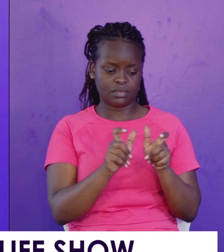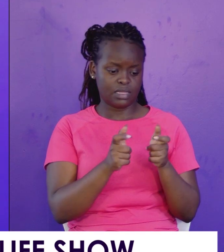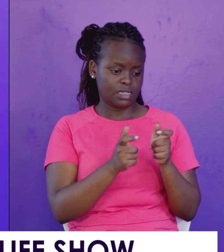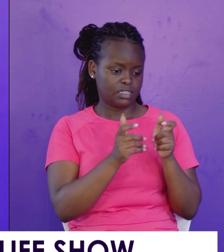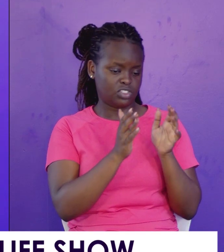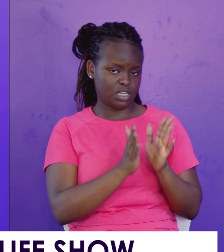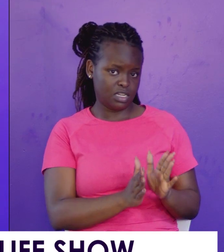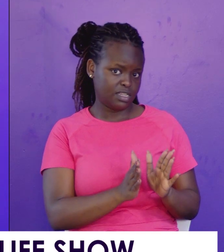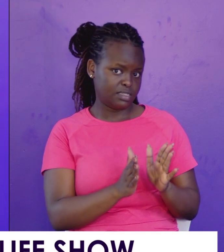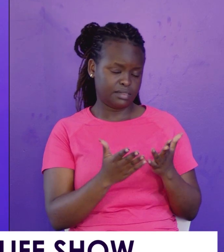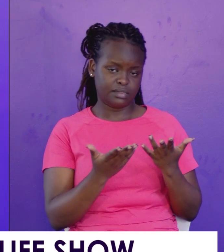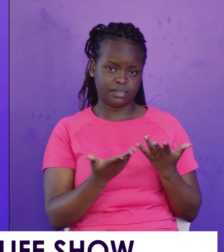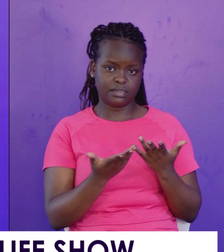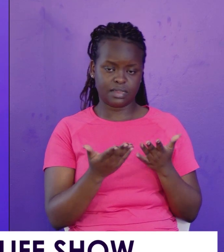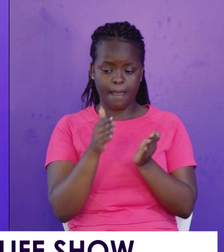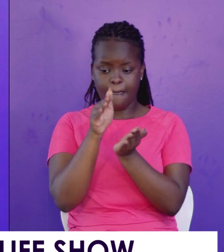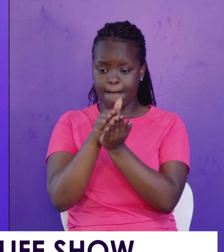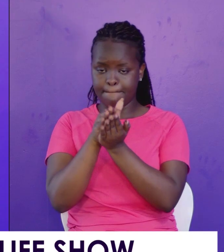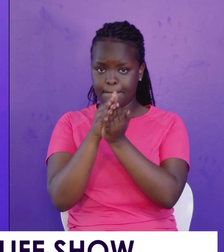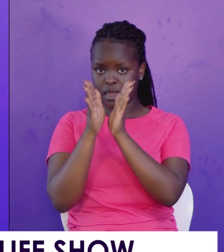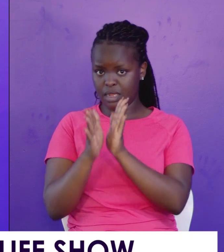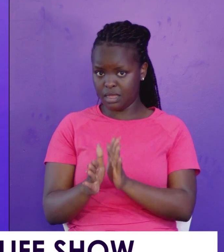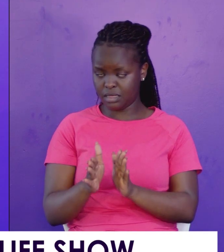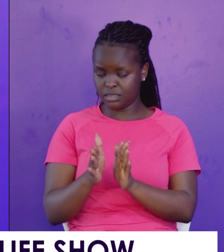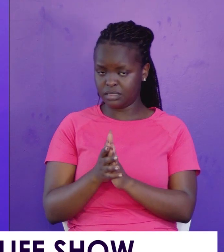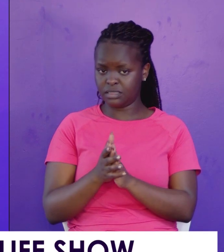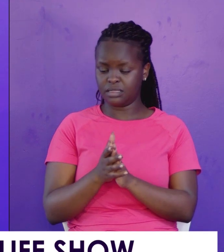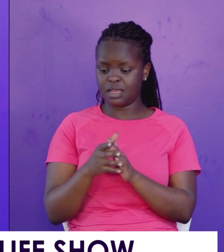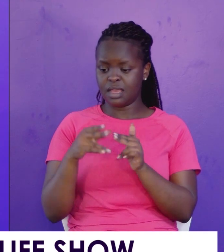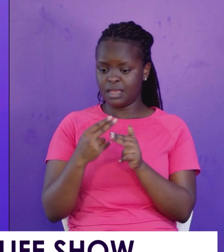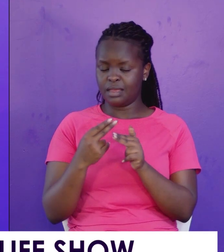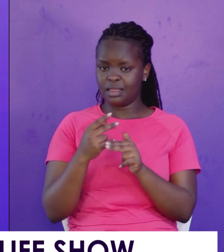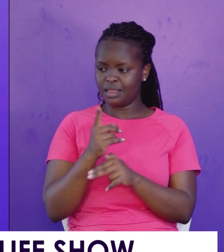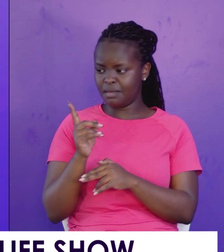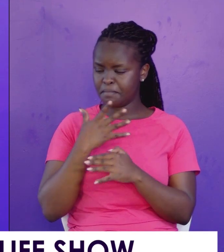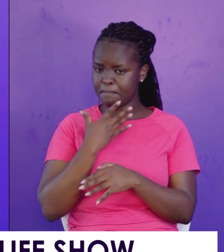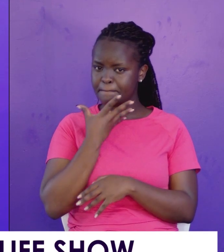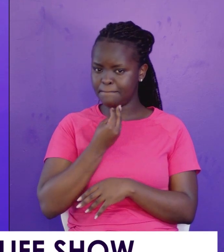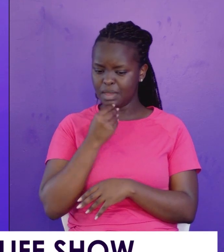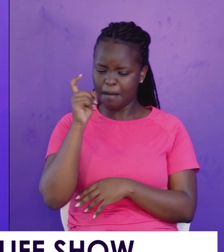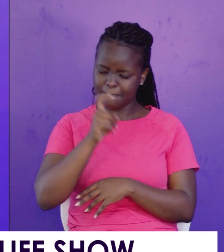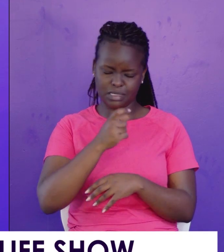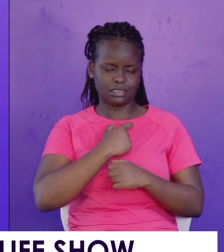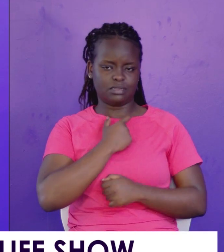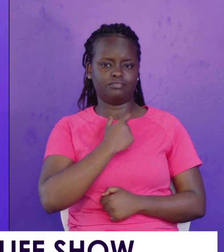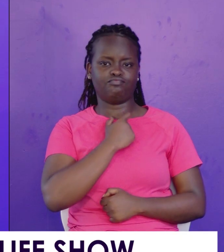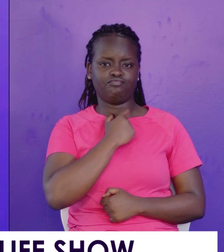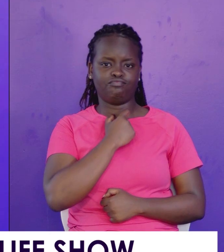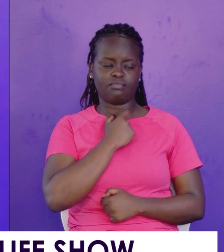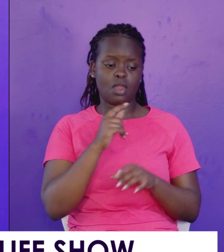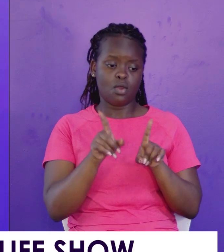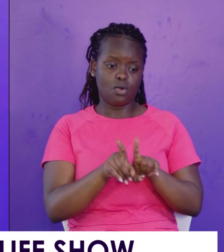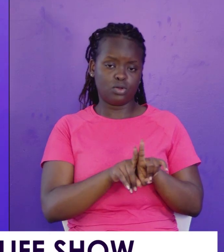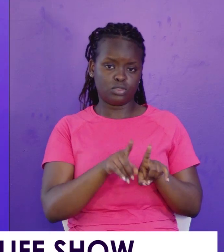journalists, like bankers, their men have to use ties. And even the